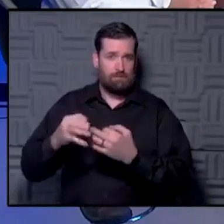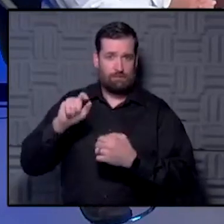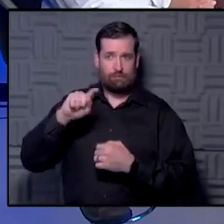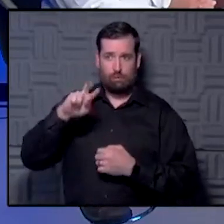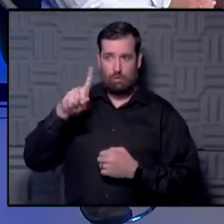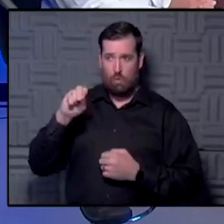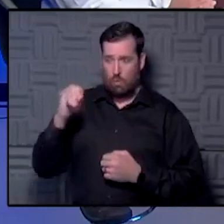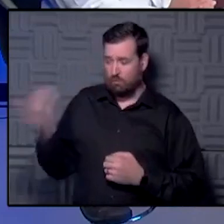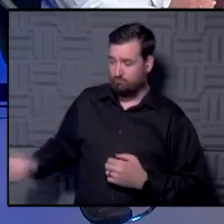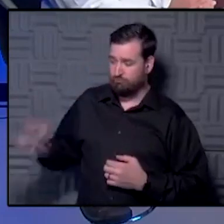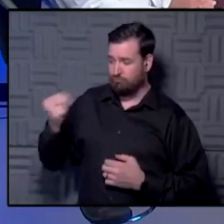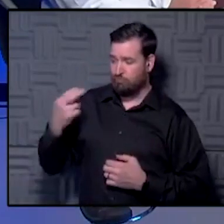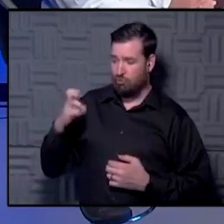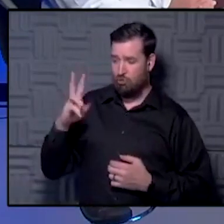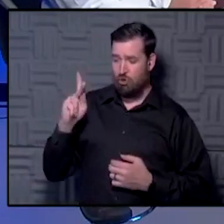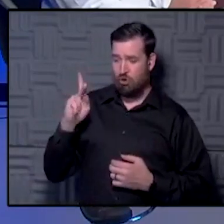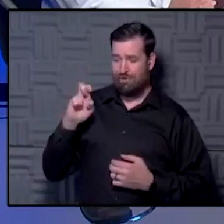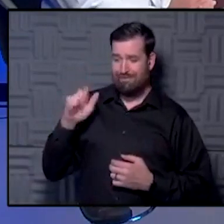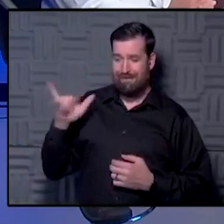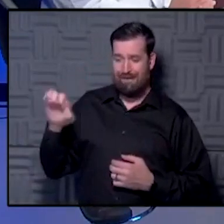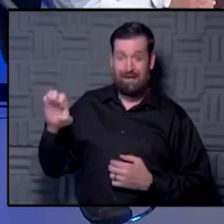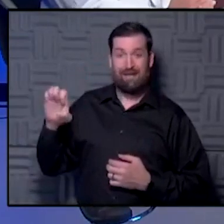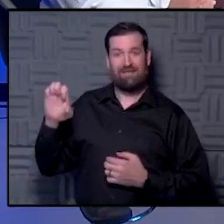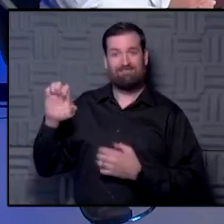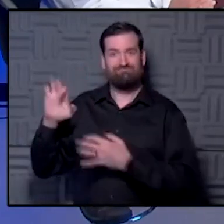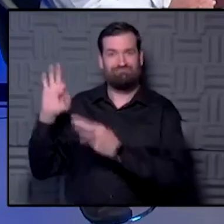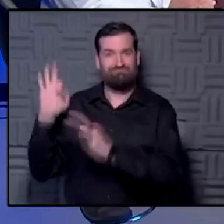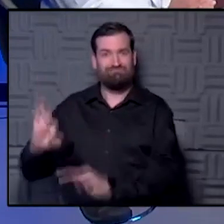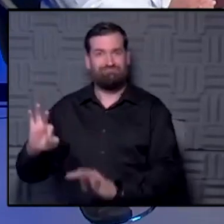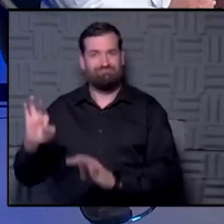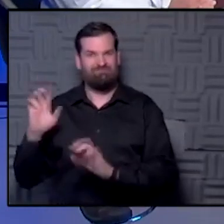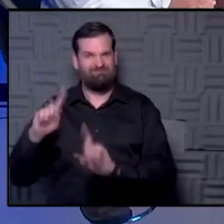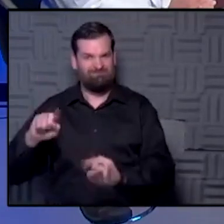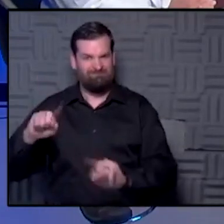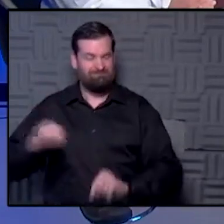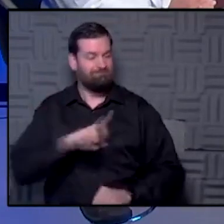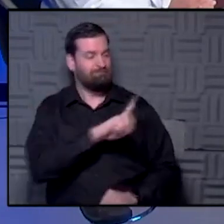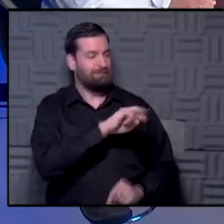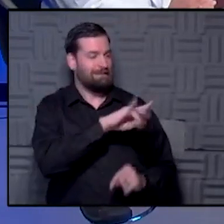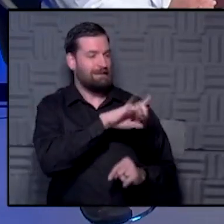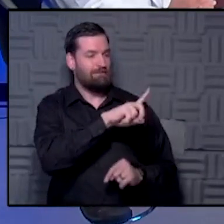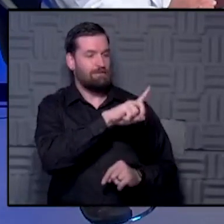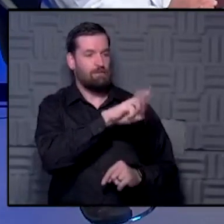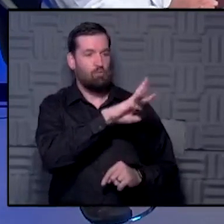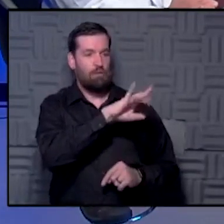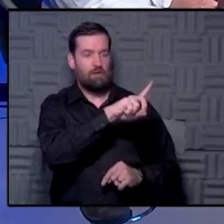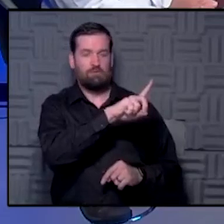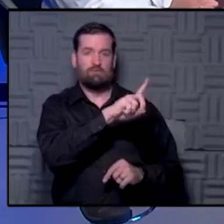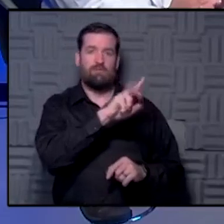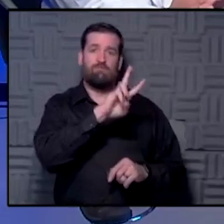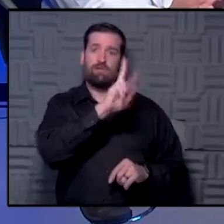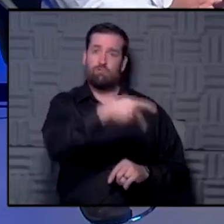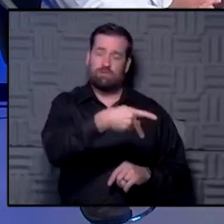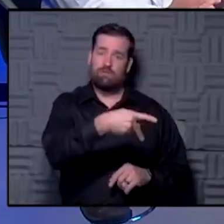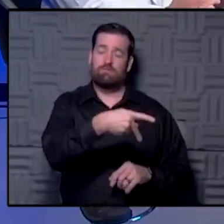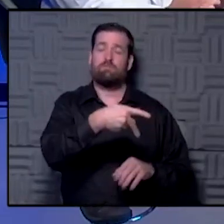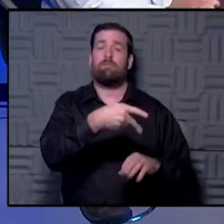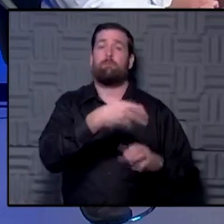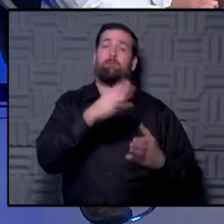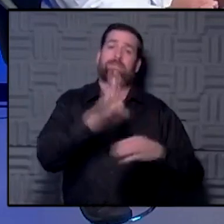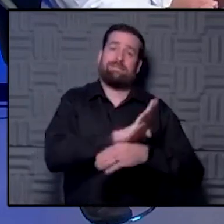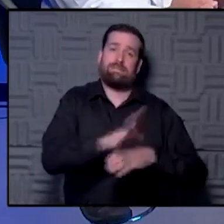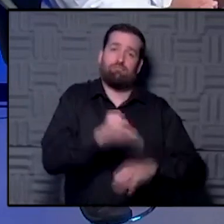by Hawkeye, who returns again, faithful partner, and on the left by David Wild, Vice President of Business Intelligence Performance Improvement here at